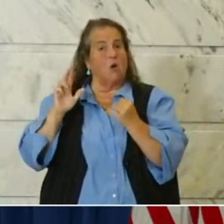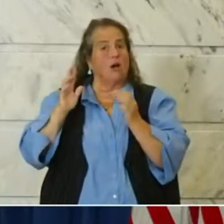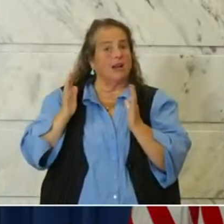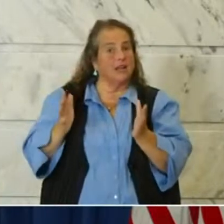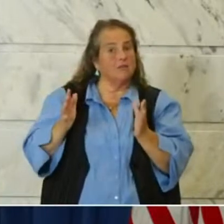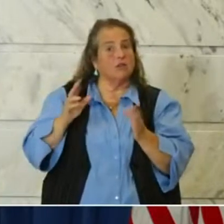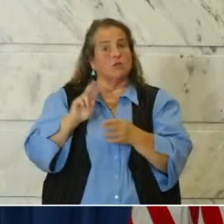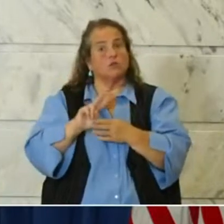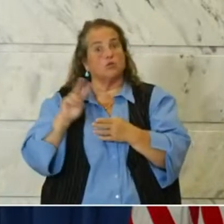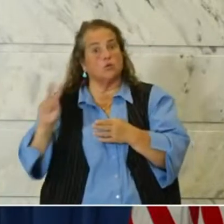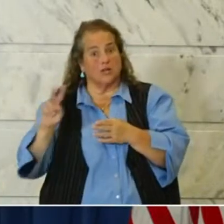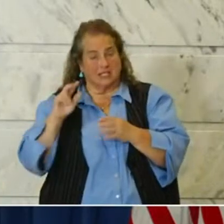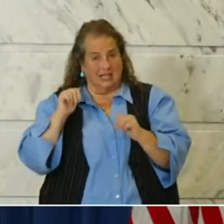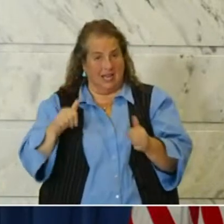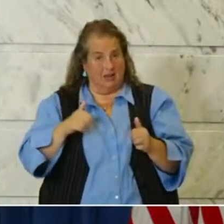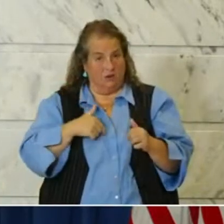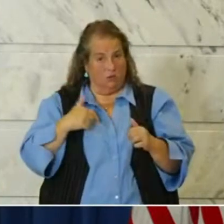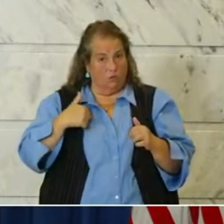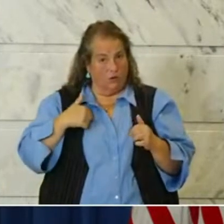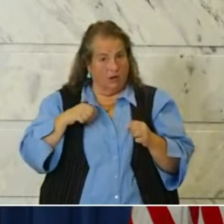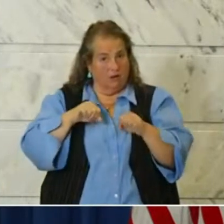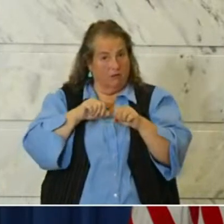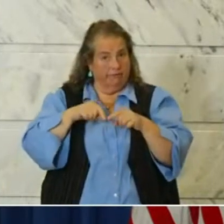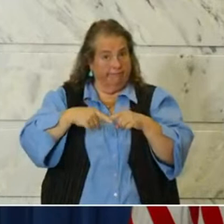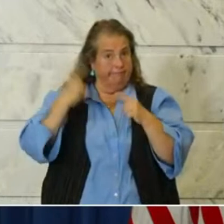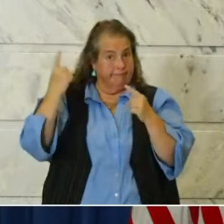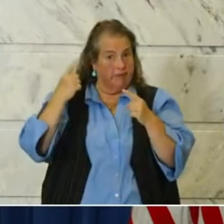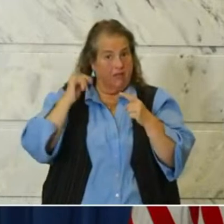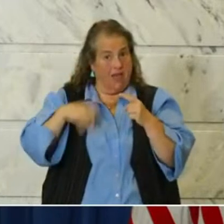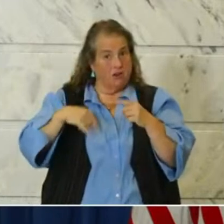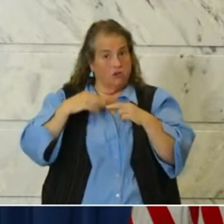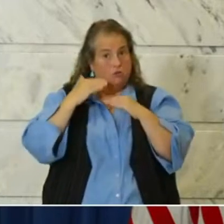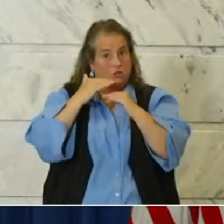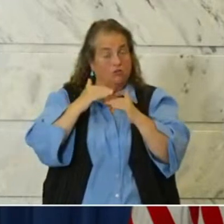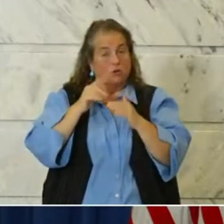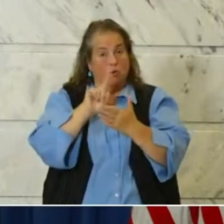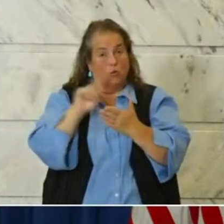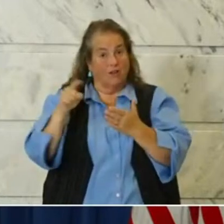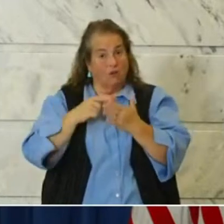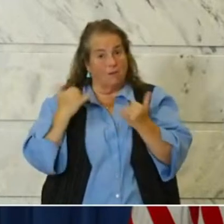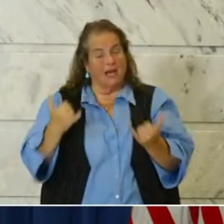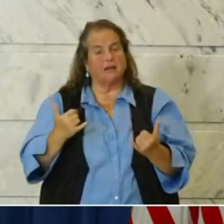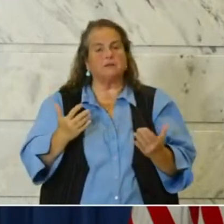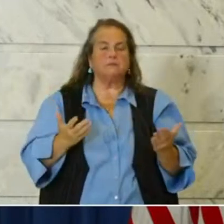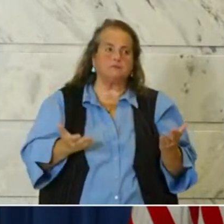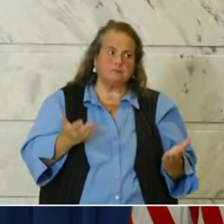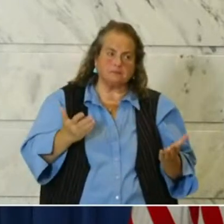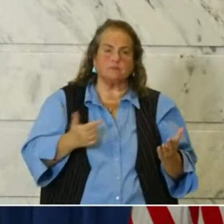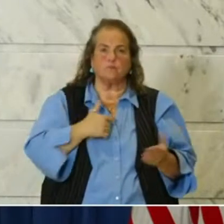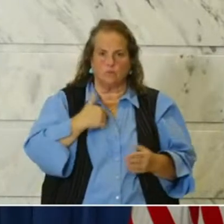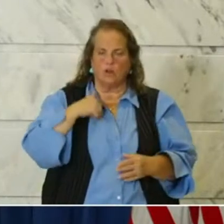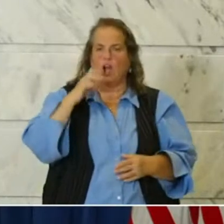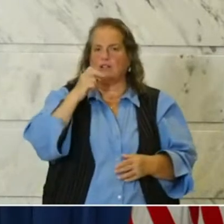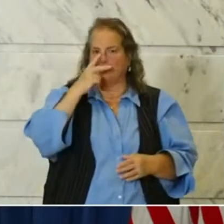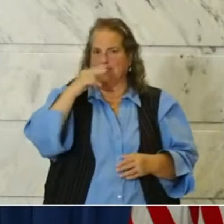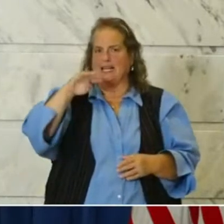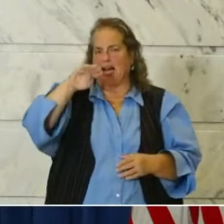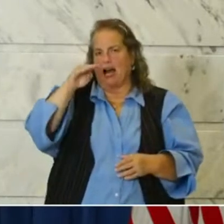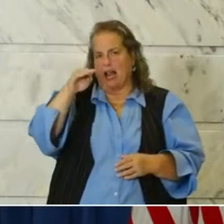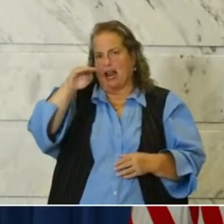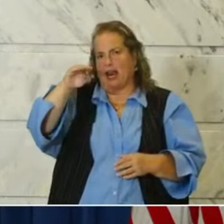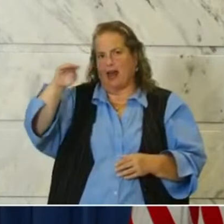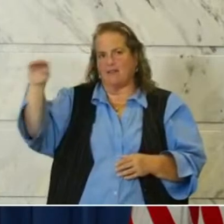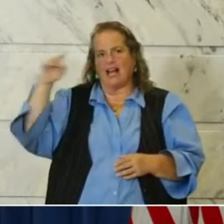closed that we'll be able to lift the restrictions a week from now? We're certainly seeing a leveling. I think that's due